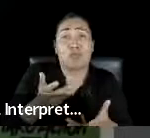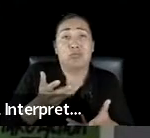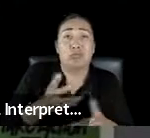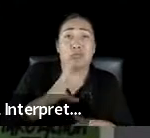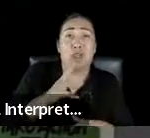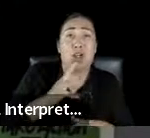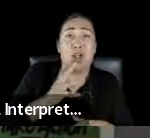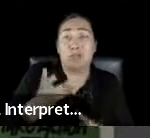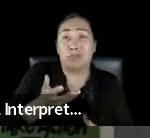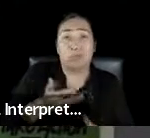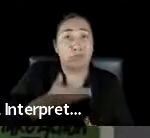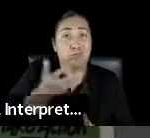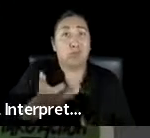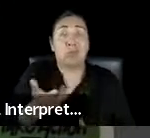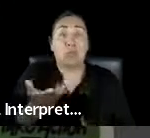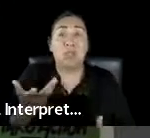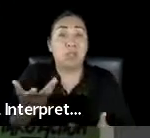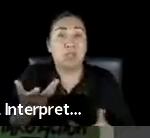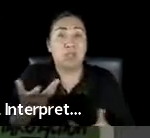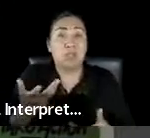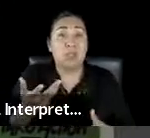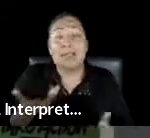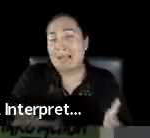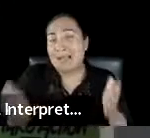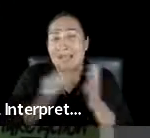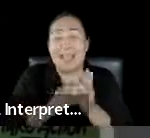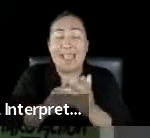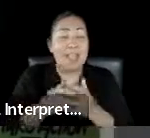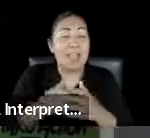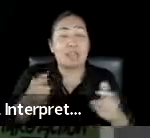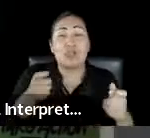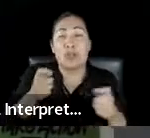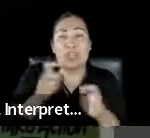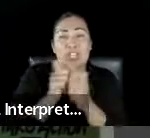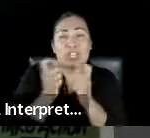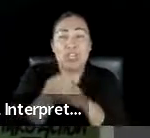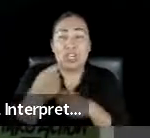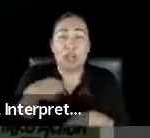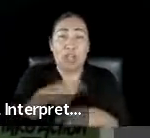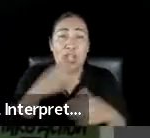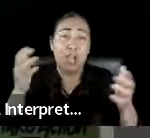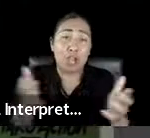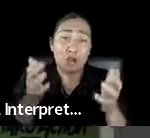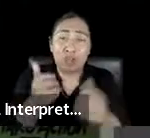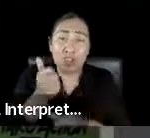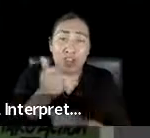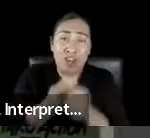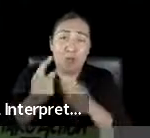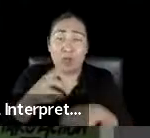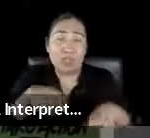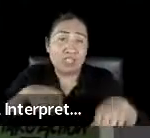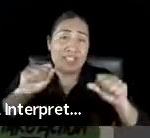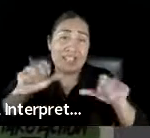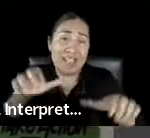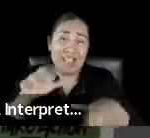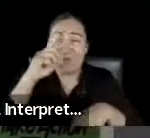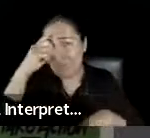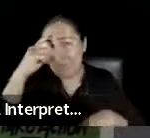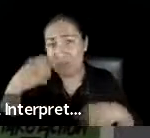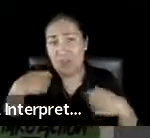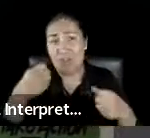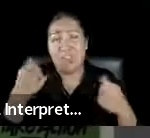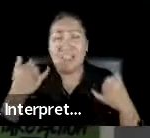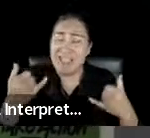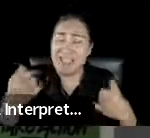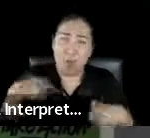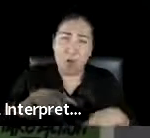you. Again, at Directing Change, we encourage everyone to take action for mental health. It's time for us to move